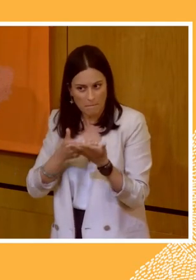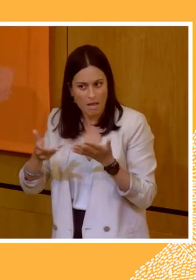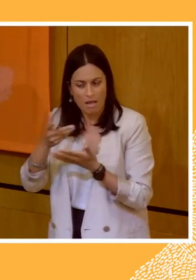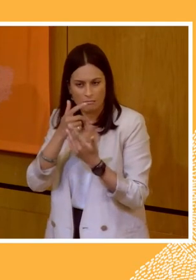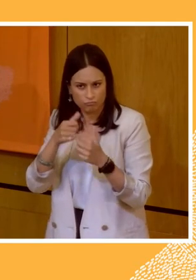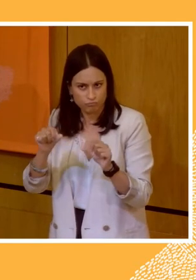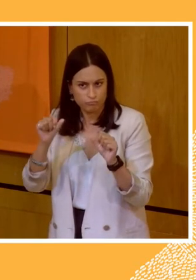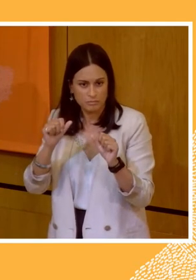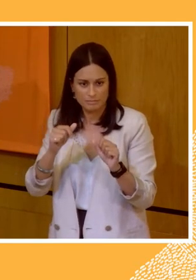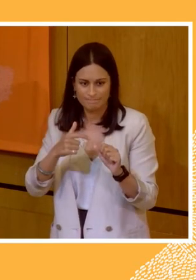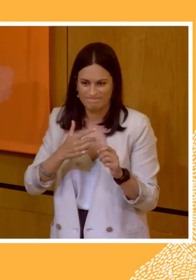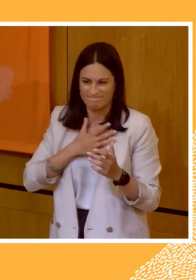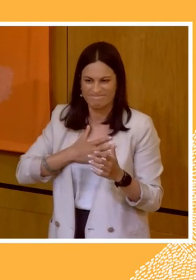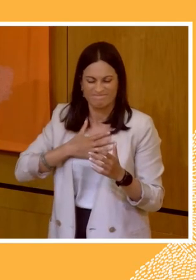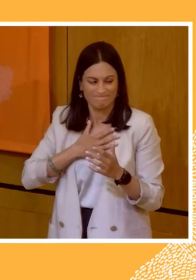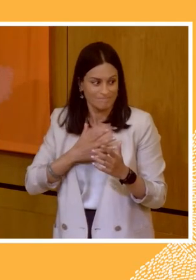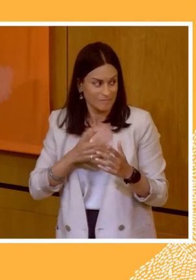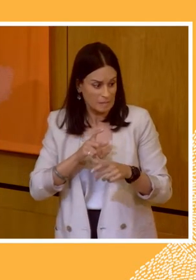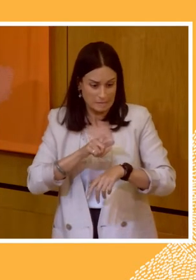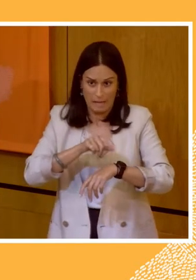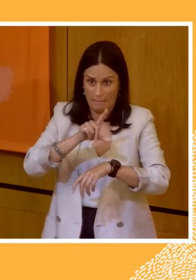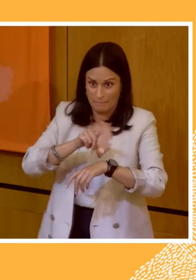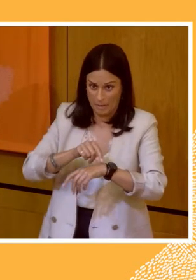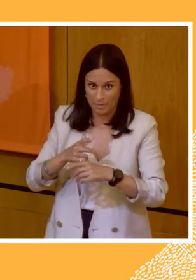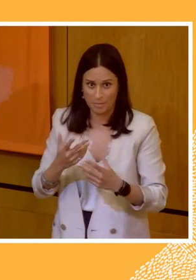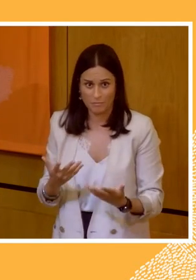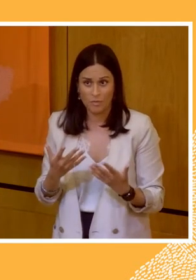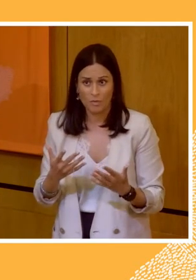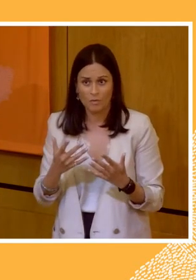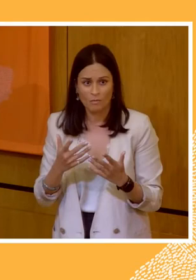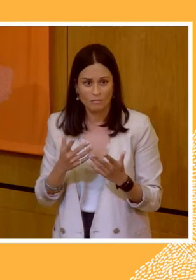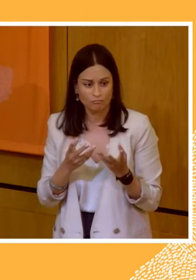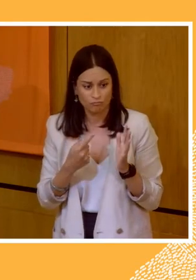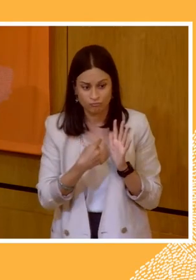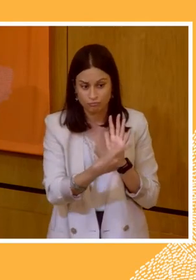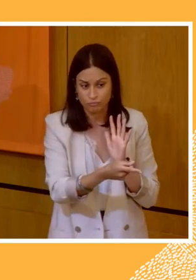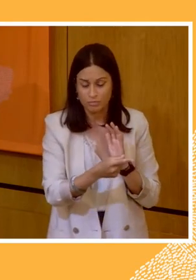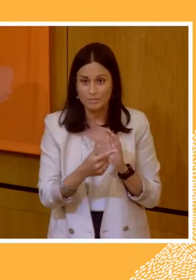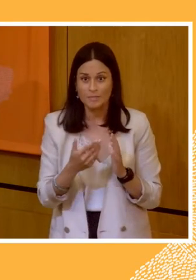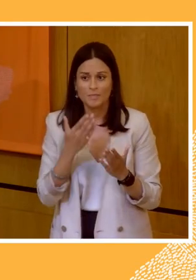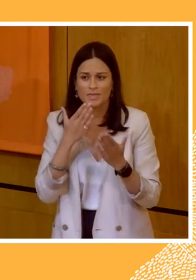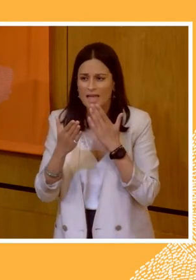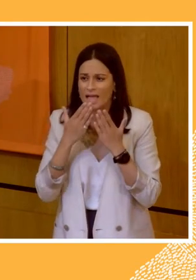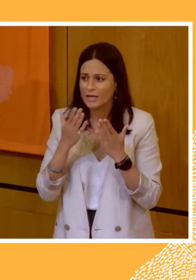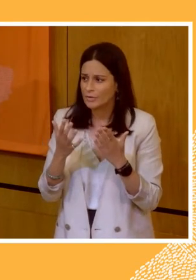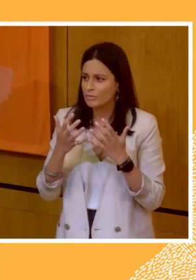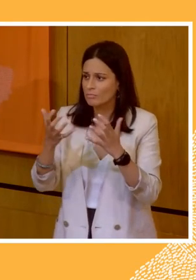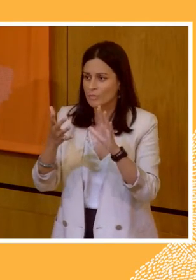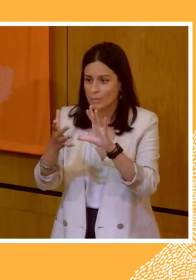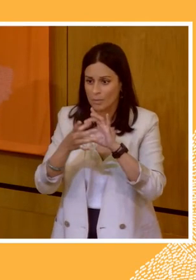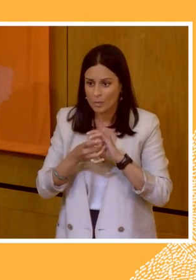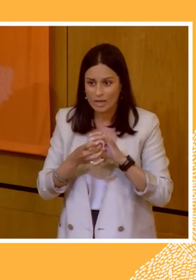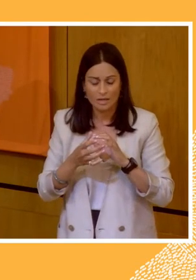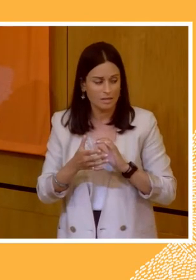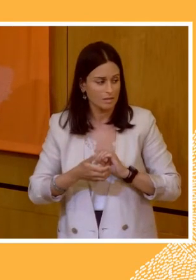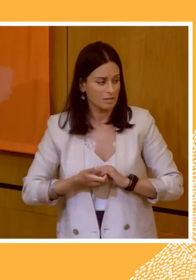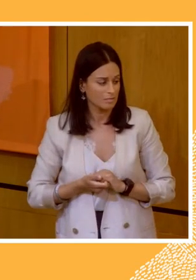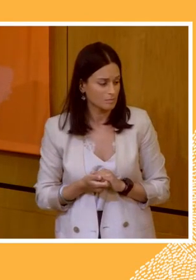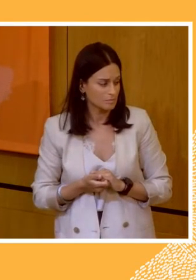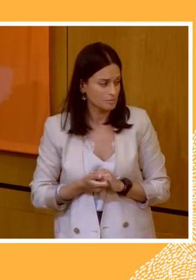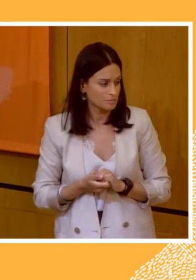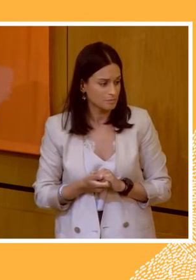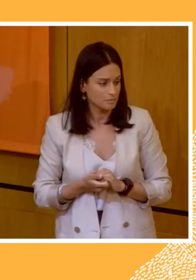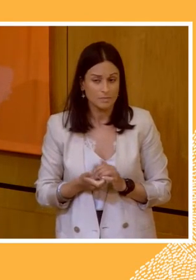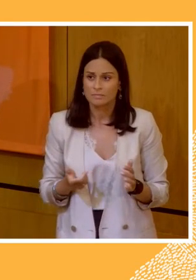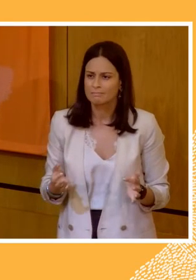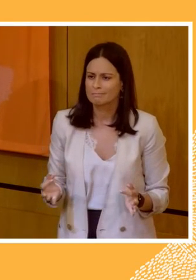Thank you all. I'm afraid that's all the time we have for today's panel. So thank you all for joining.